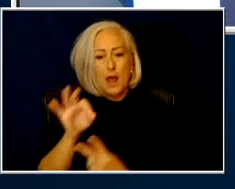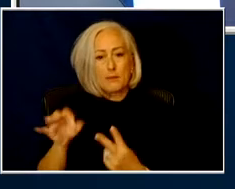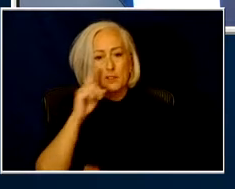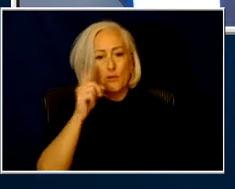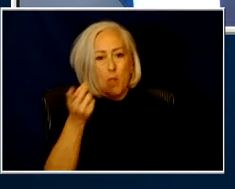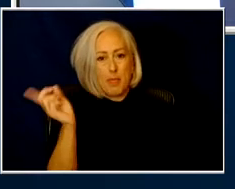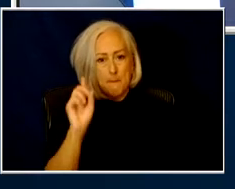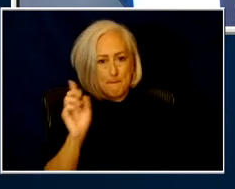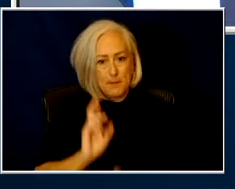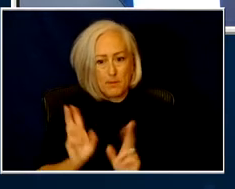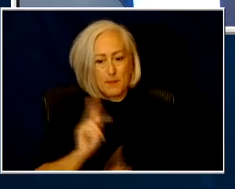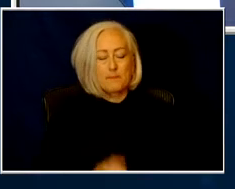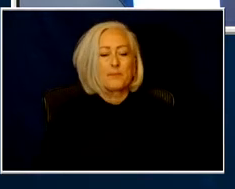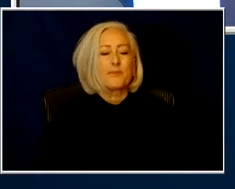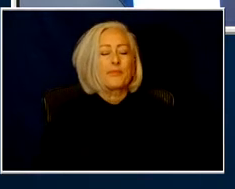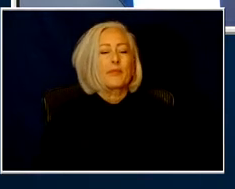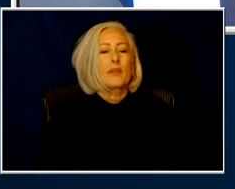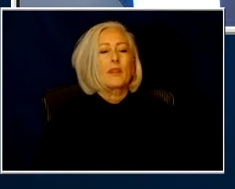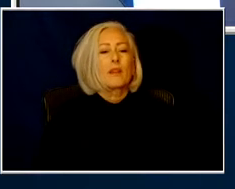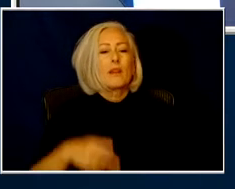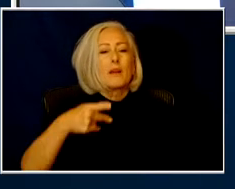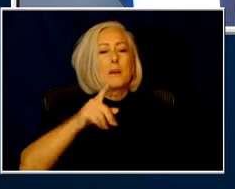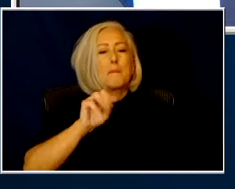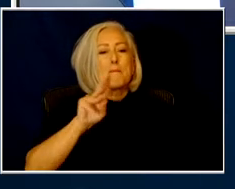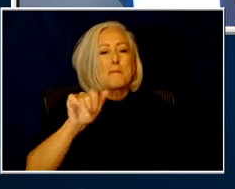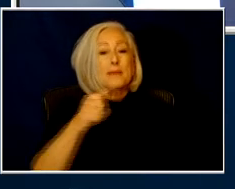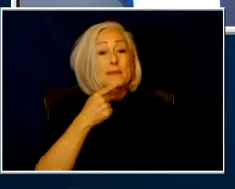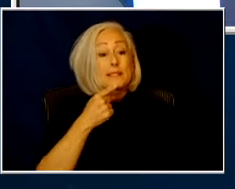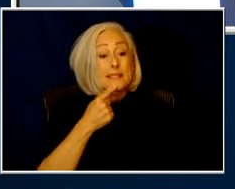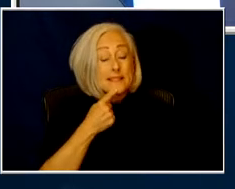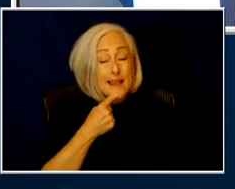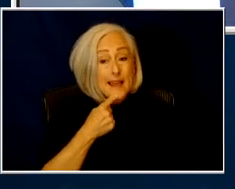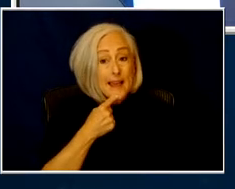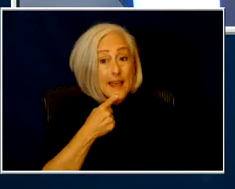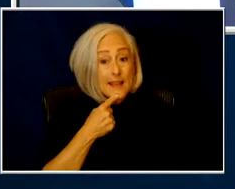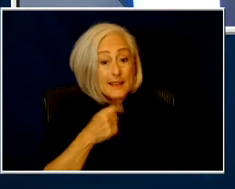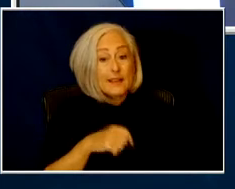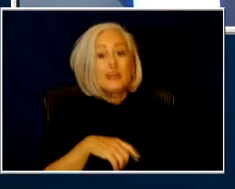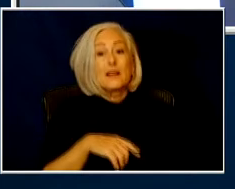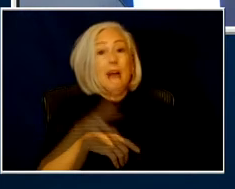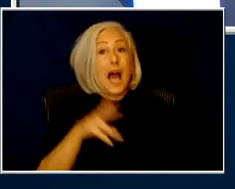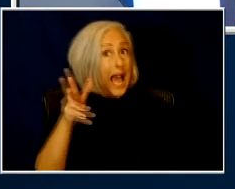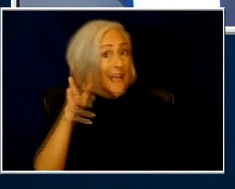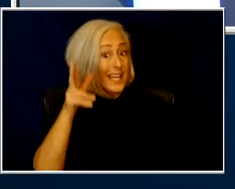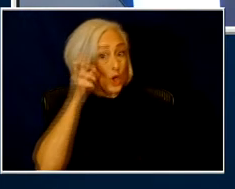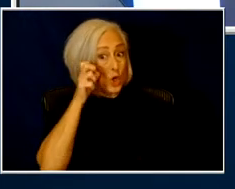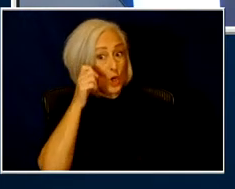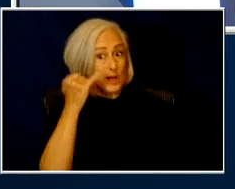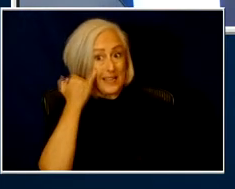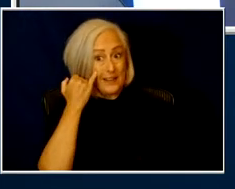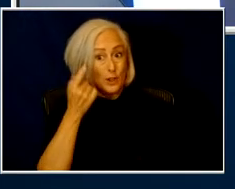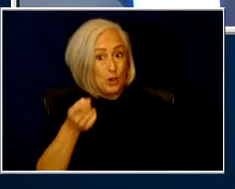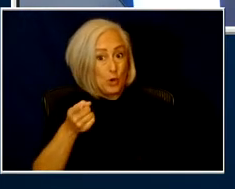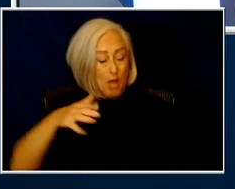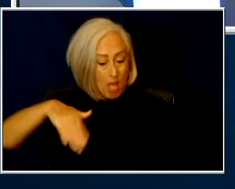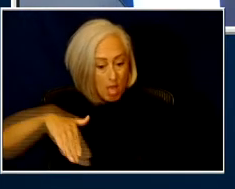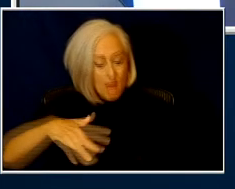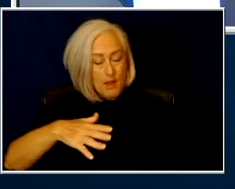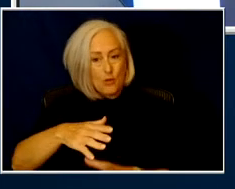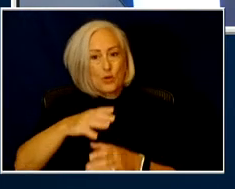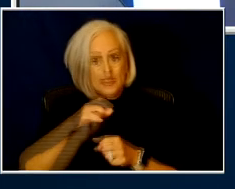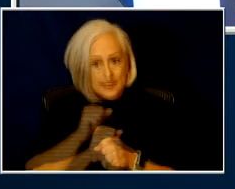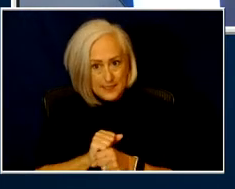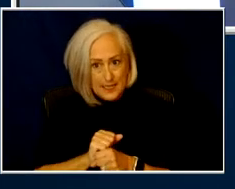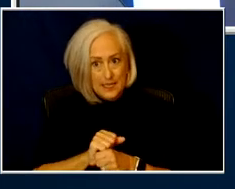says I heard on the news that if you haven't had the first two shots that you need to have those before the new shot